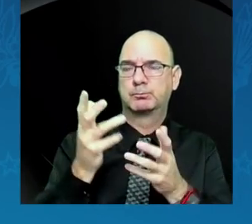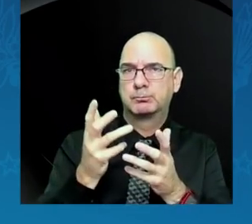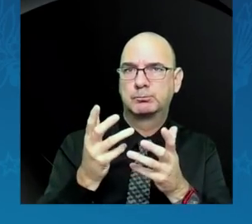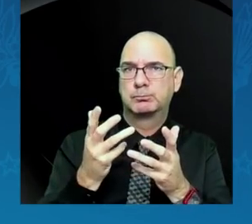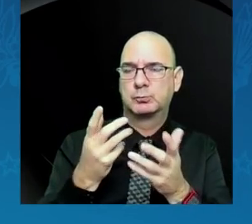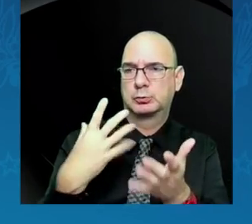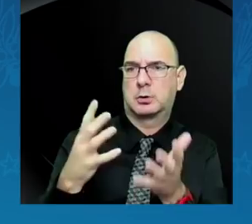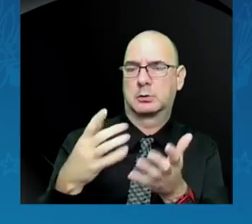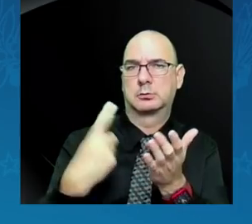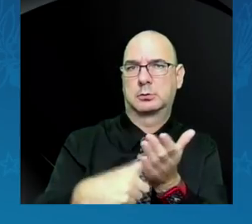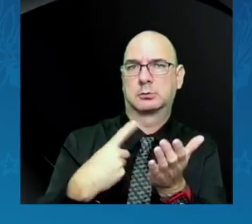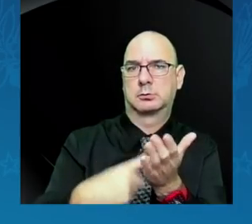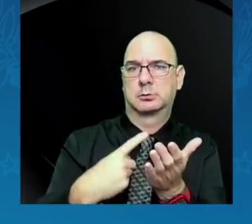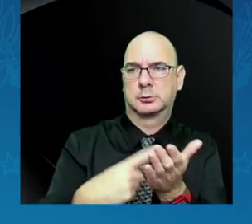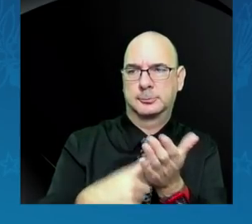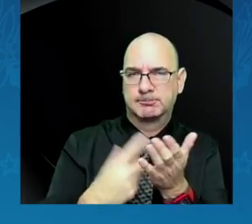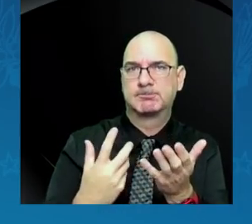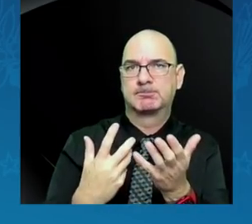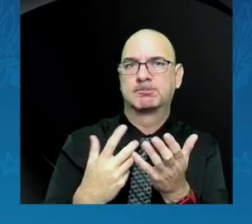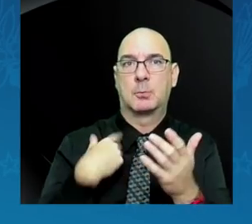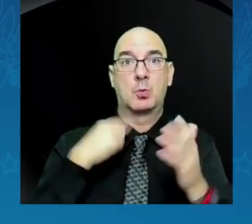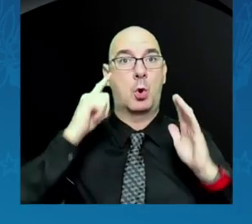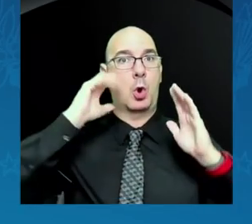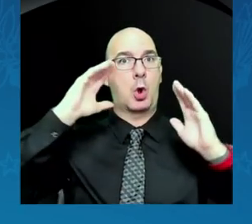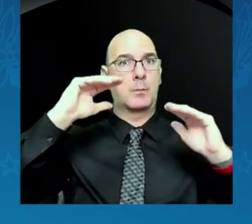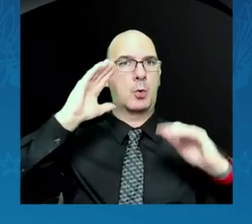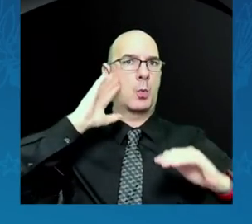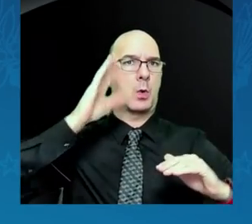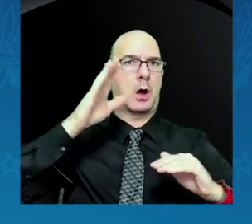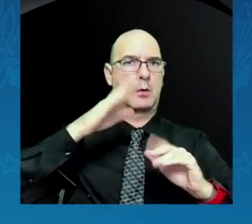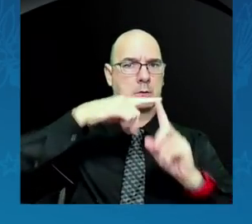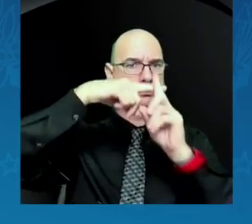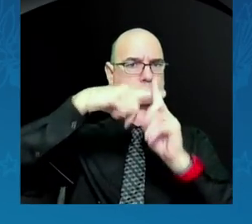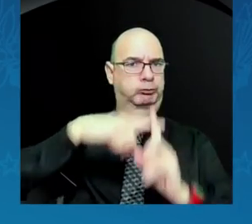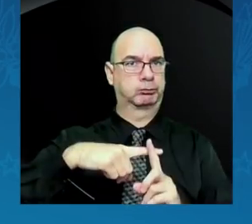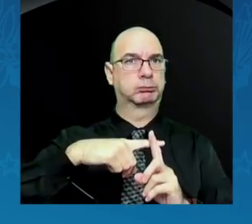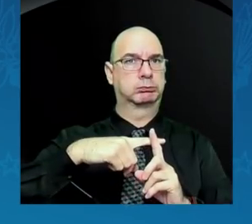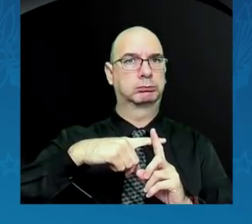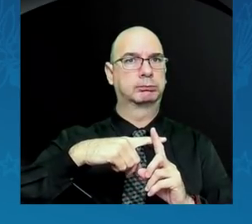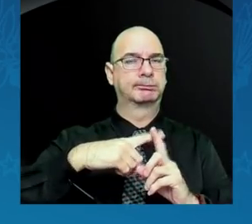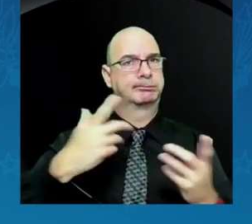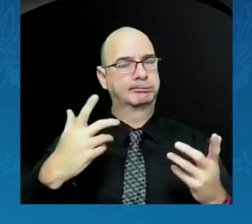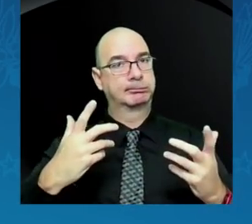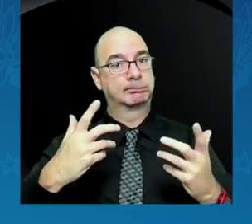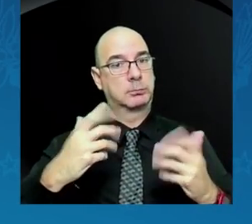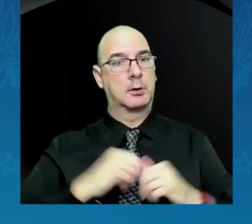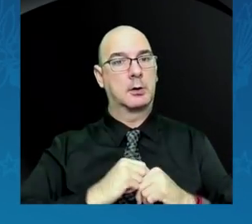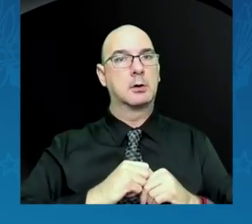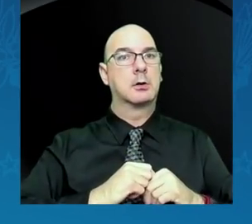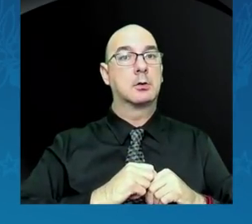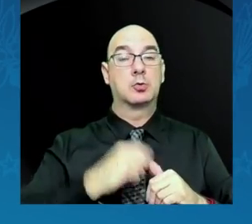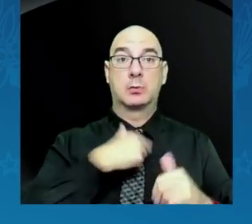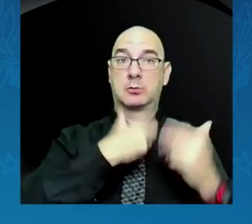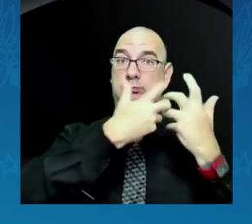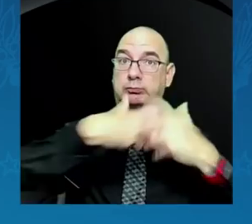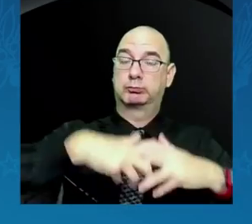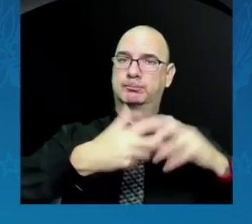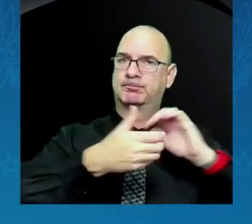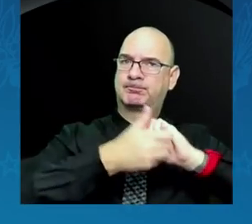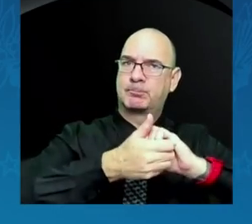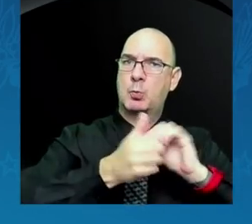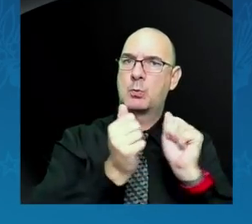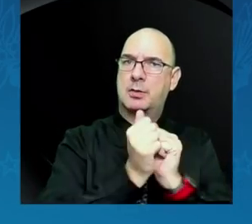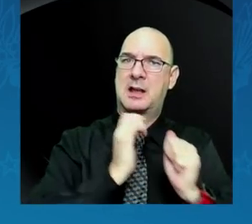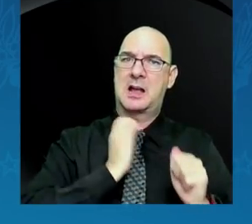hope will be productive to that end, and we are aligned with our allies in that regard. On